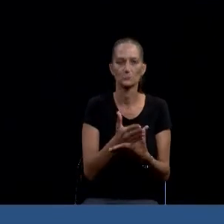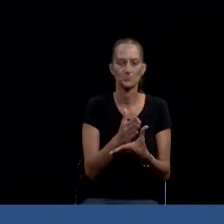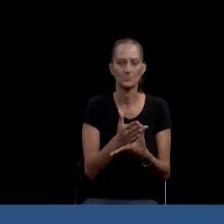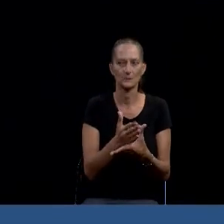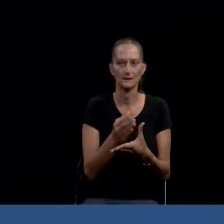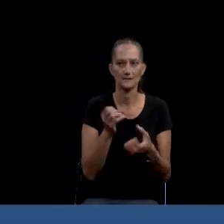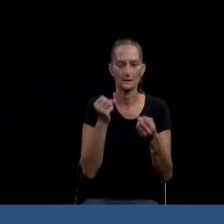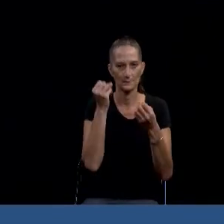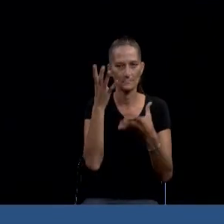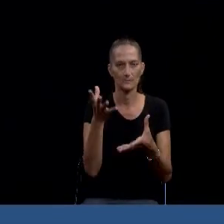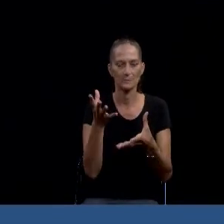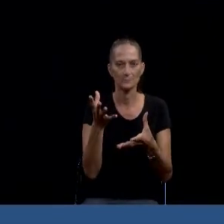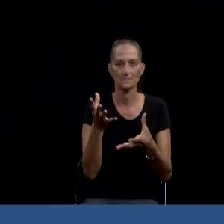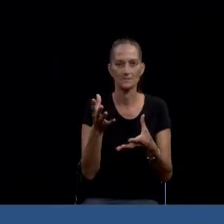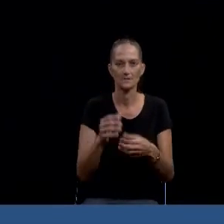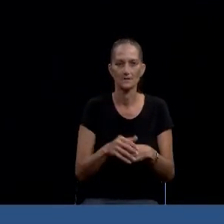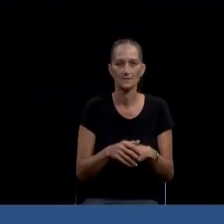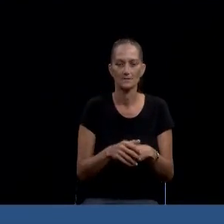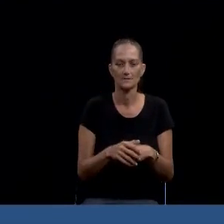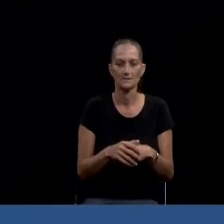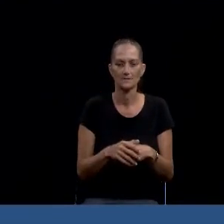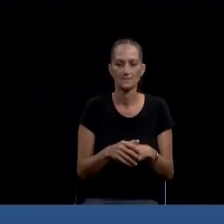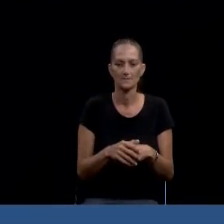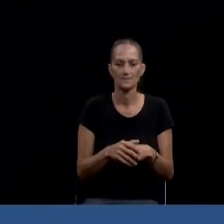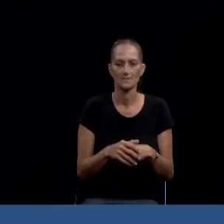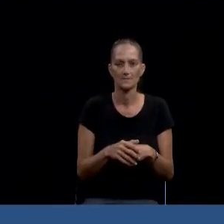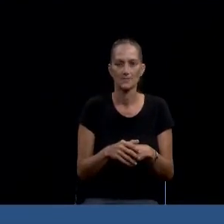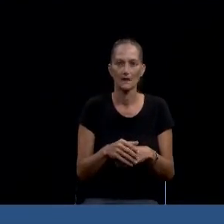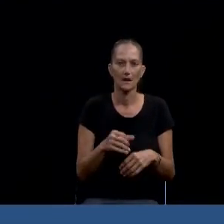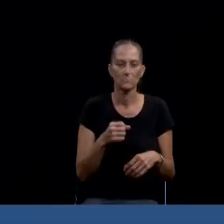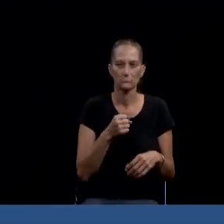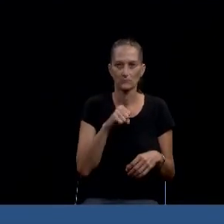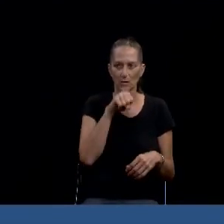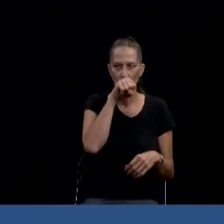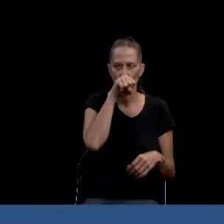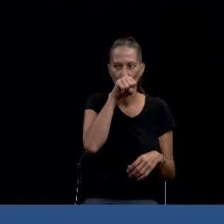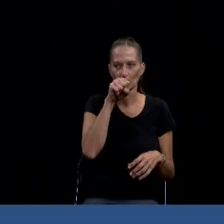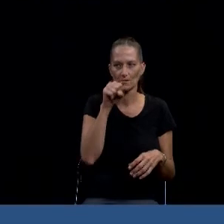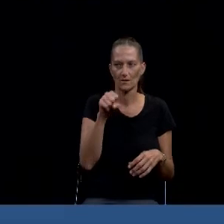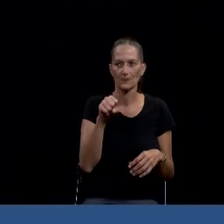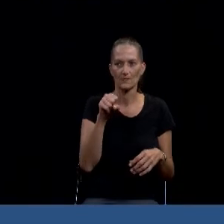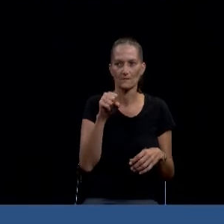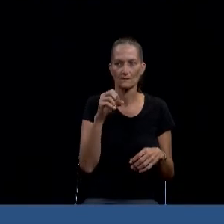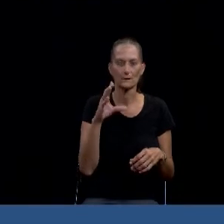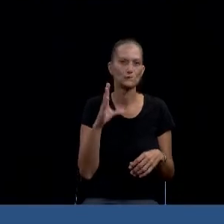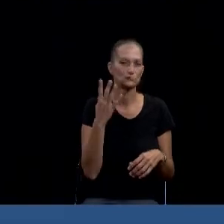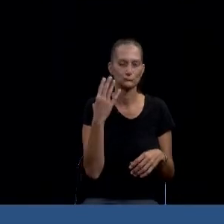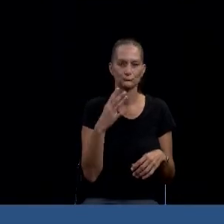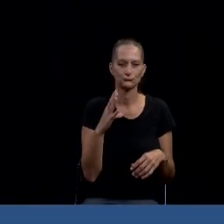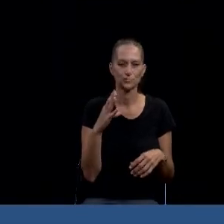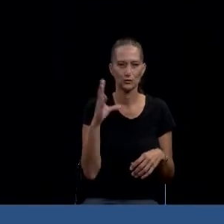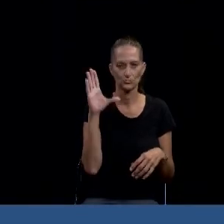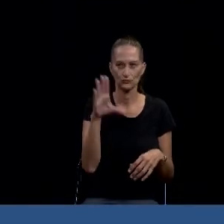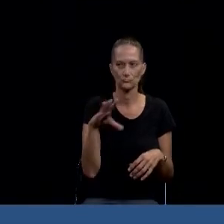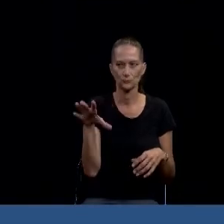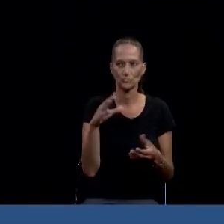love the new look of South Terrace. I have to say that I was very impressed of how it's going to look. I love the fact